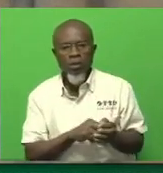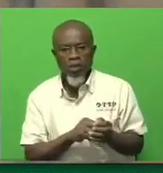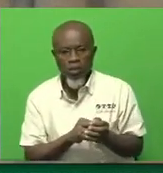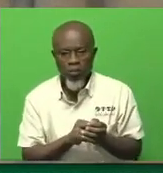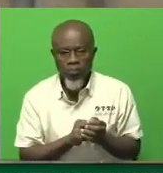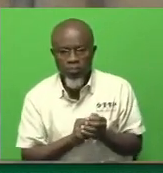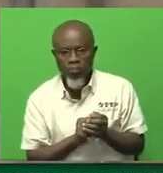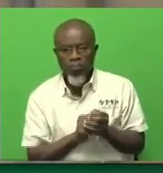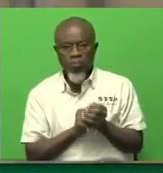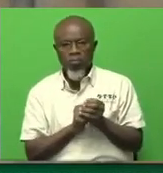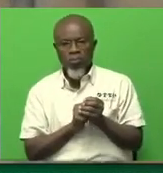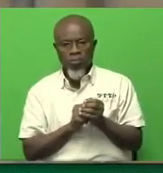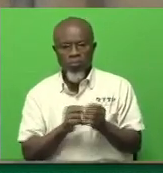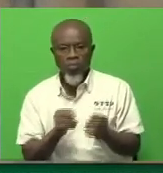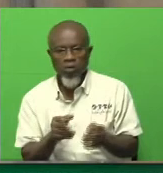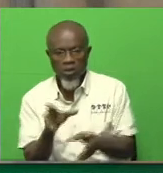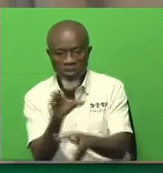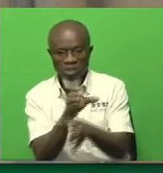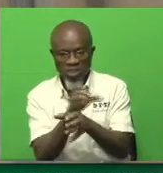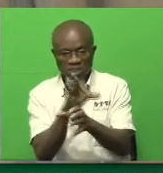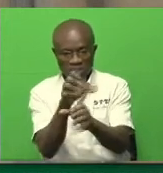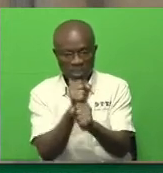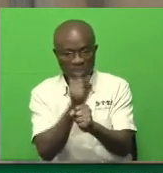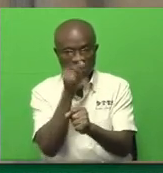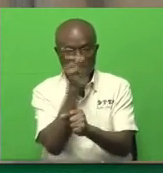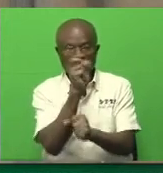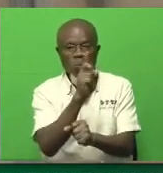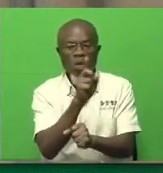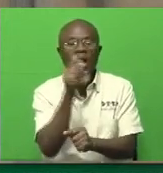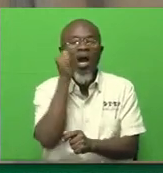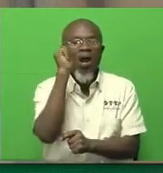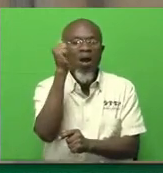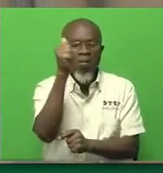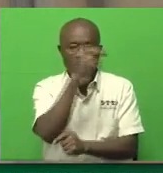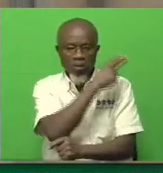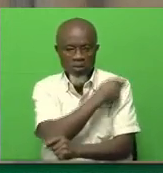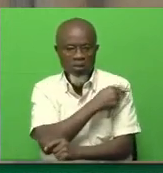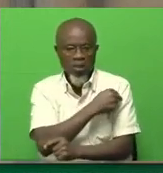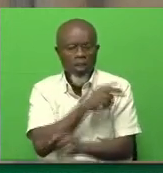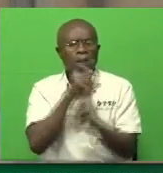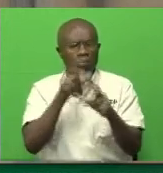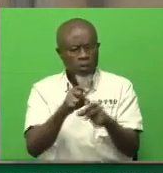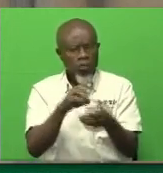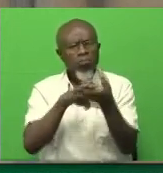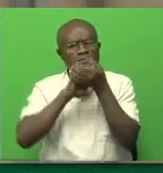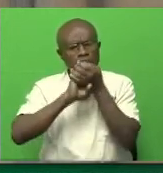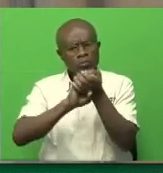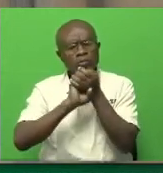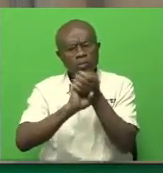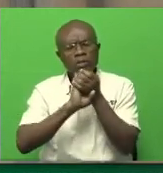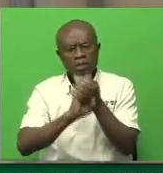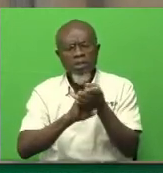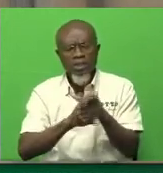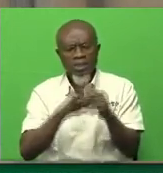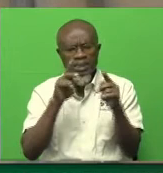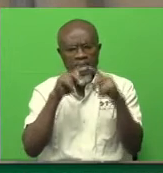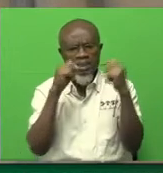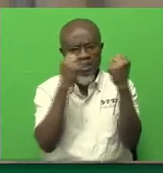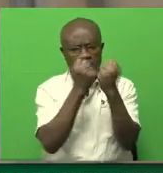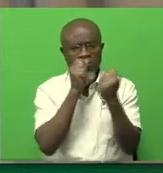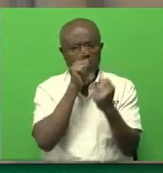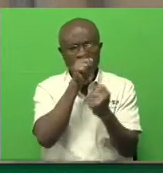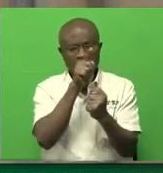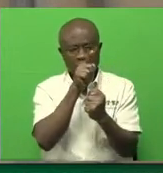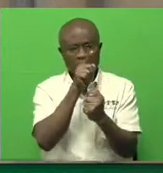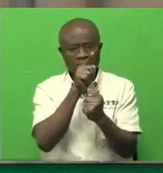was second to none and I must commend Dr vimal setahal and his team for the tremendous work that they are